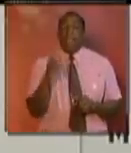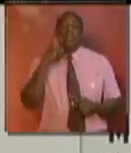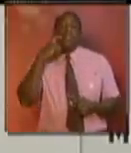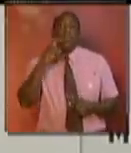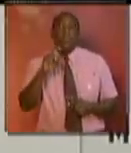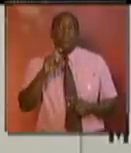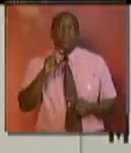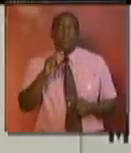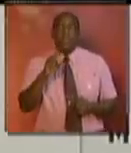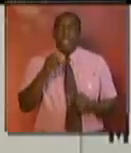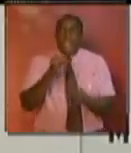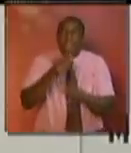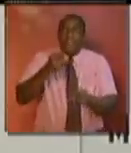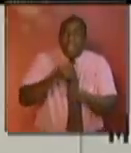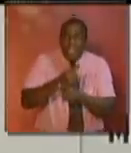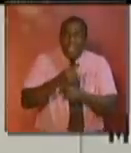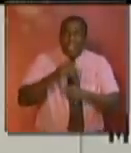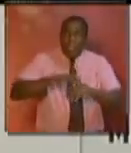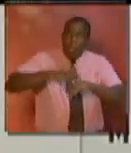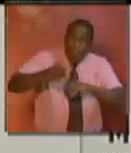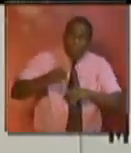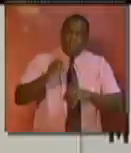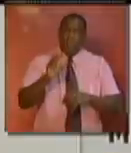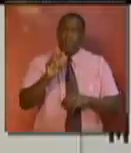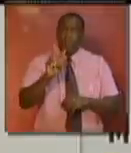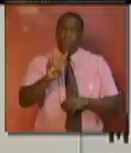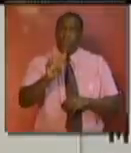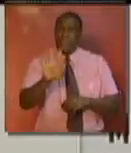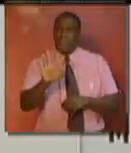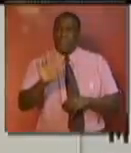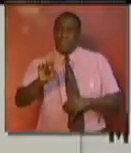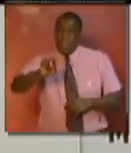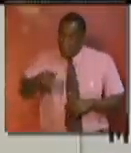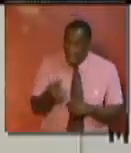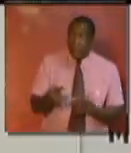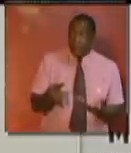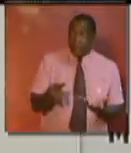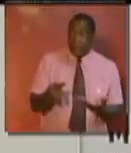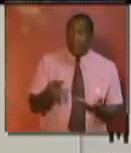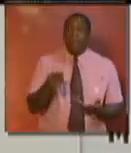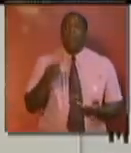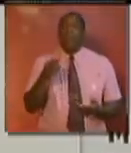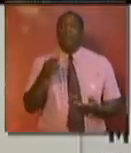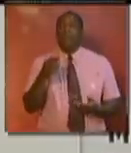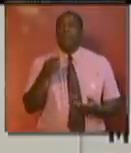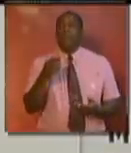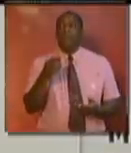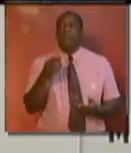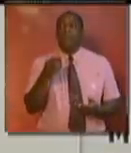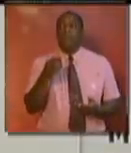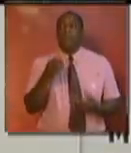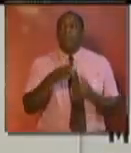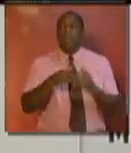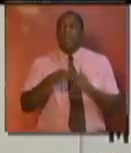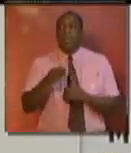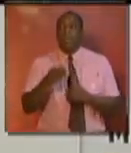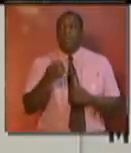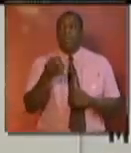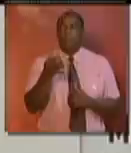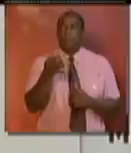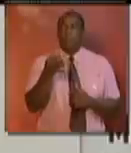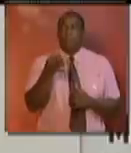on an annual basis. In the 1990s, we dropped to 20,000 or so, annual deliveries, and now we are hovering